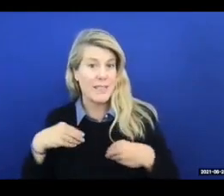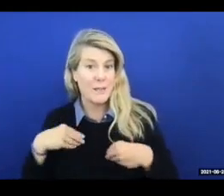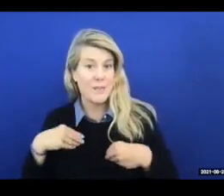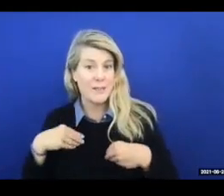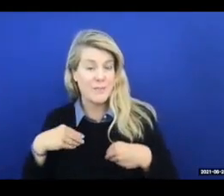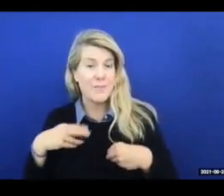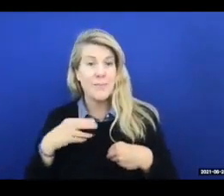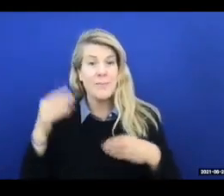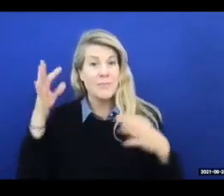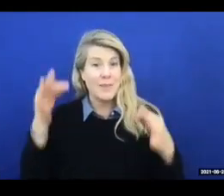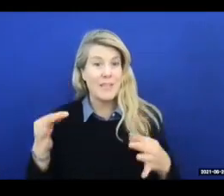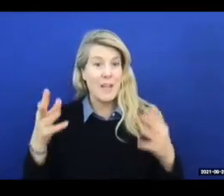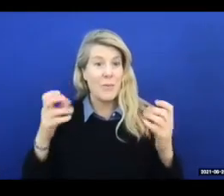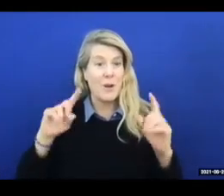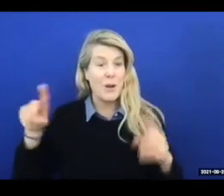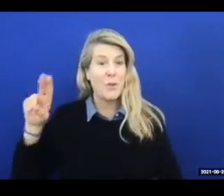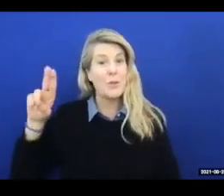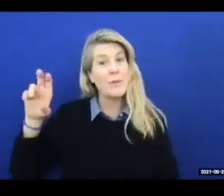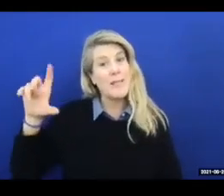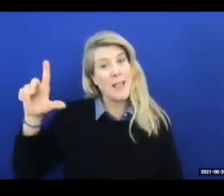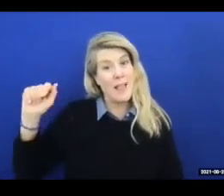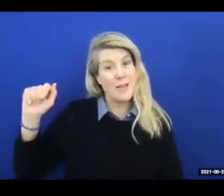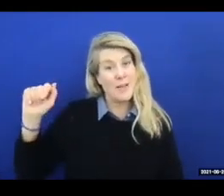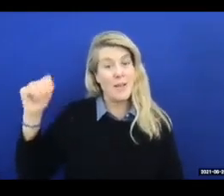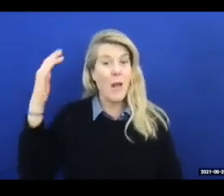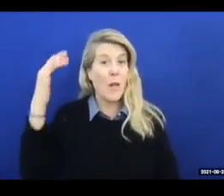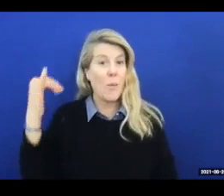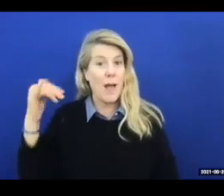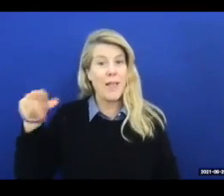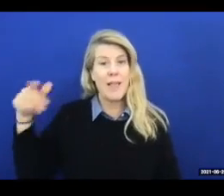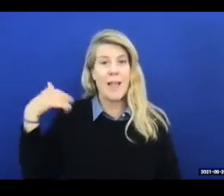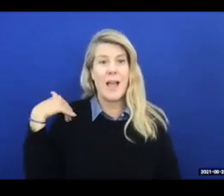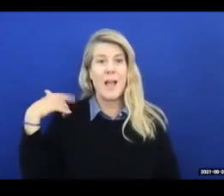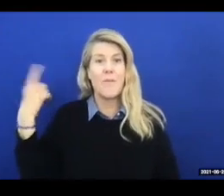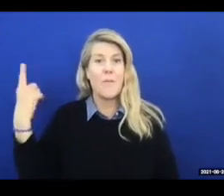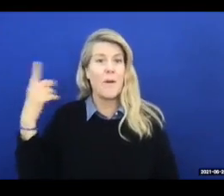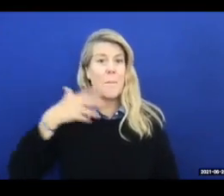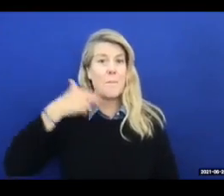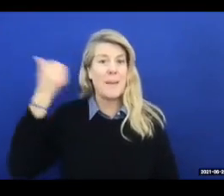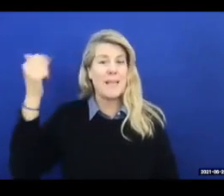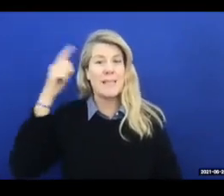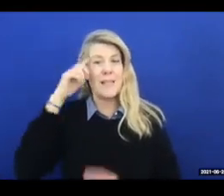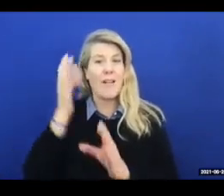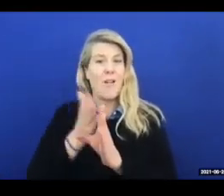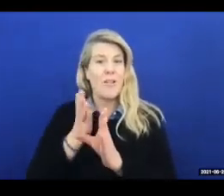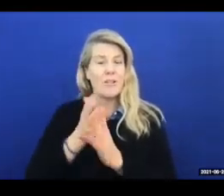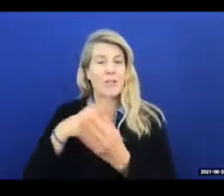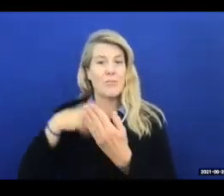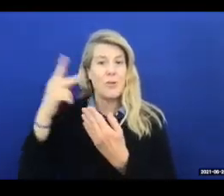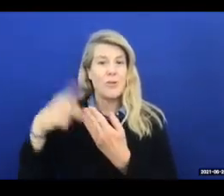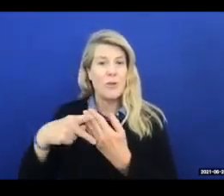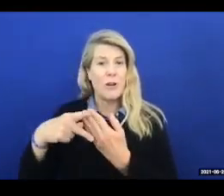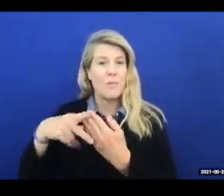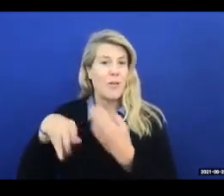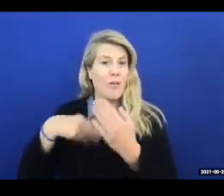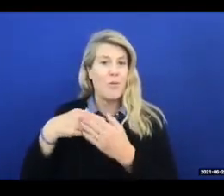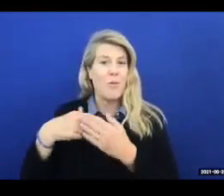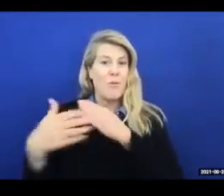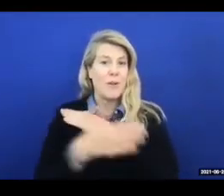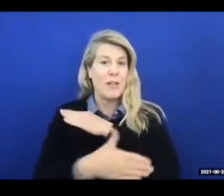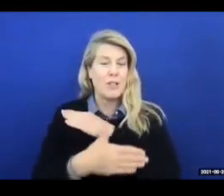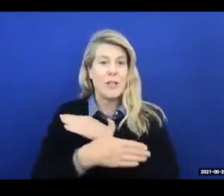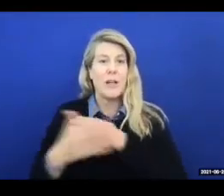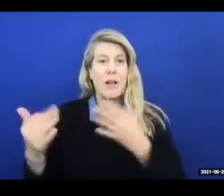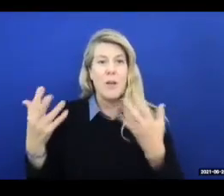and I've decided that I want to go to UCLA because they have one of the best psychology programs in the nation, and I want to specialize